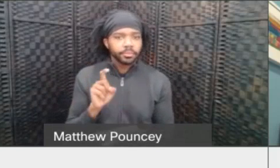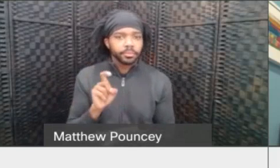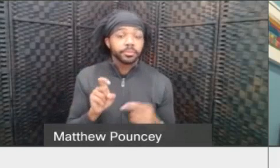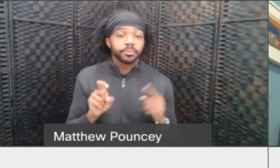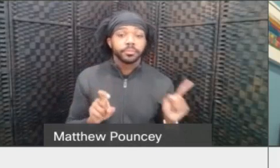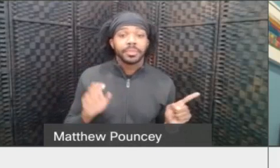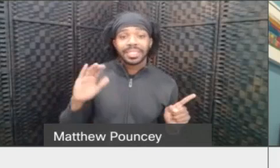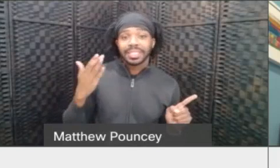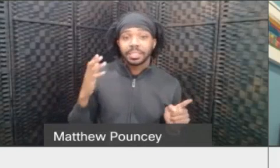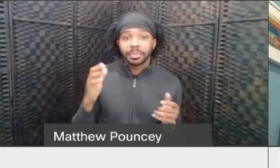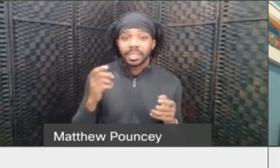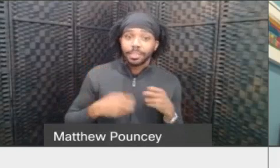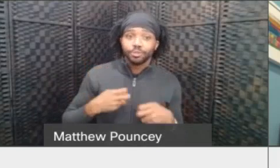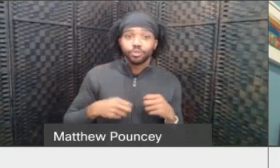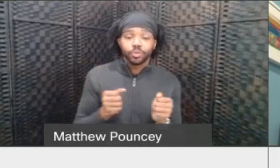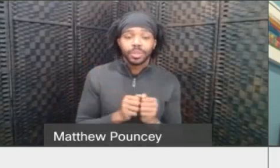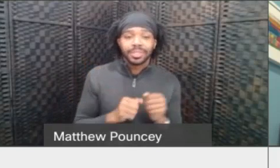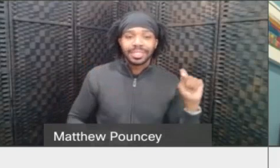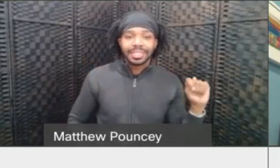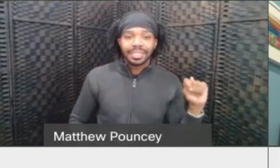with TME license numbers.